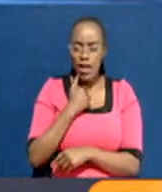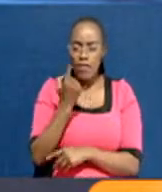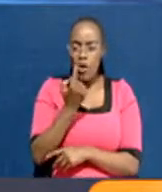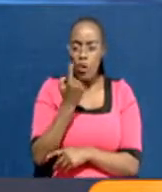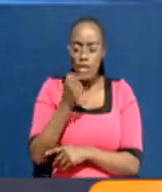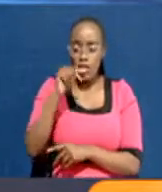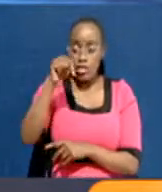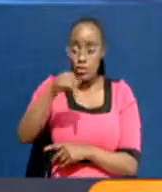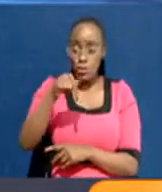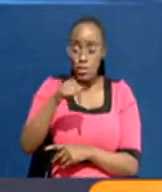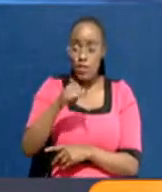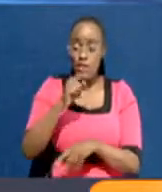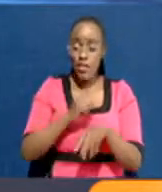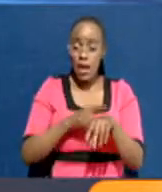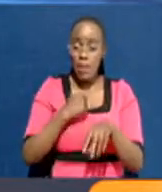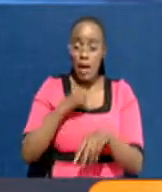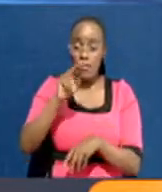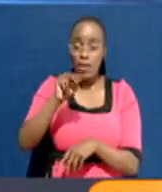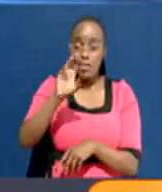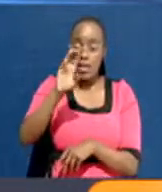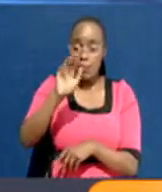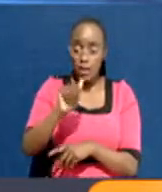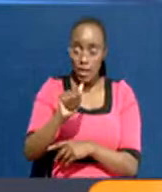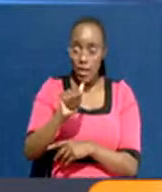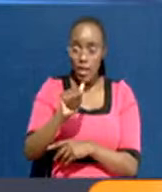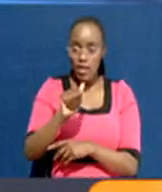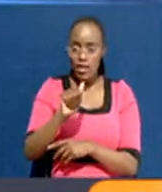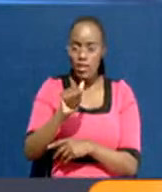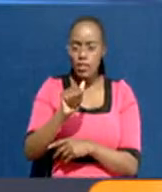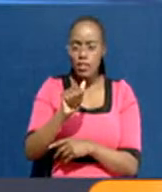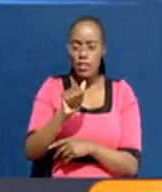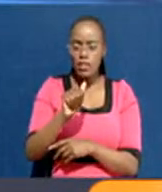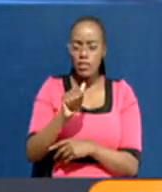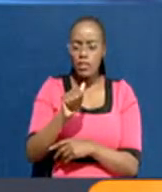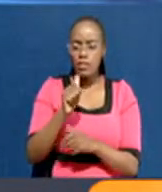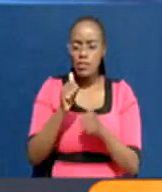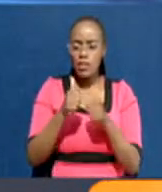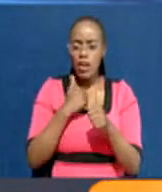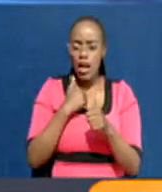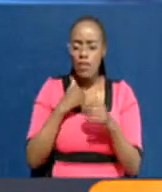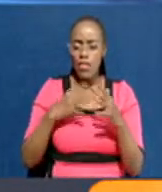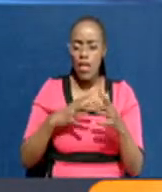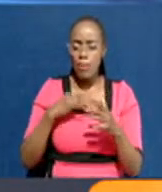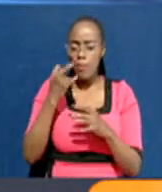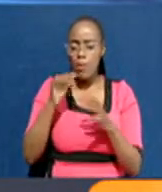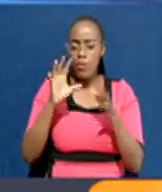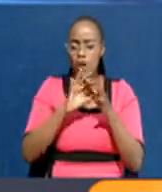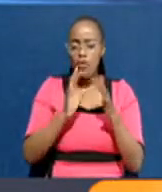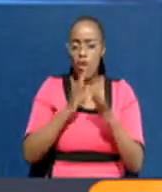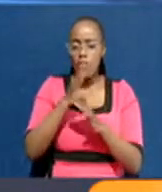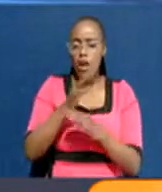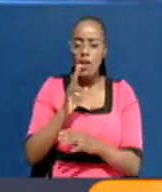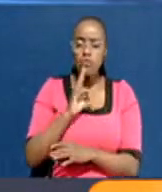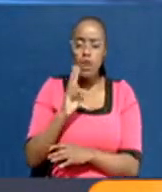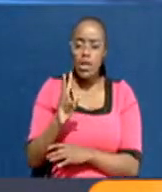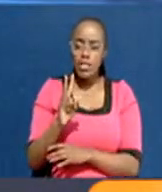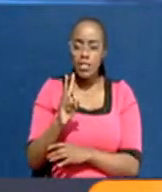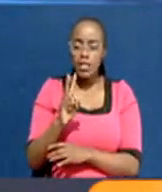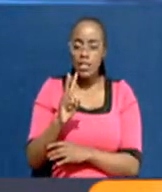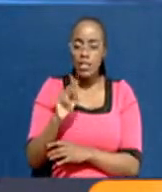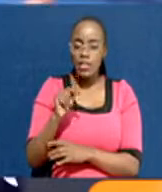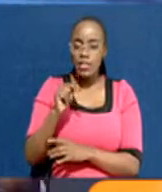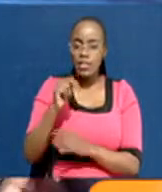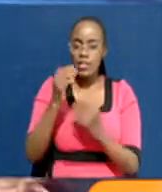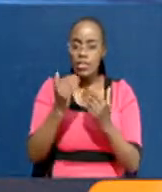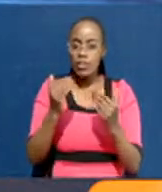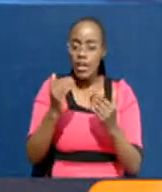Today, when we have an NCBA junior golf tournament, it's always oversubscribed by over 200 kids in Kenya, in